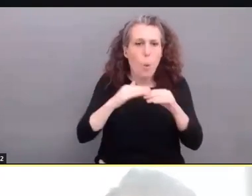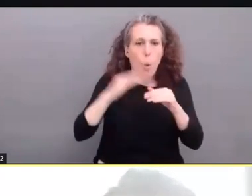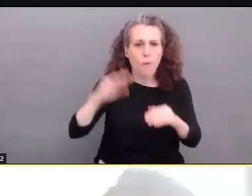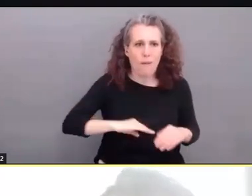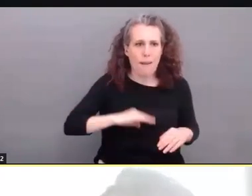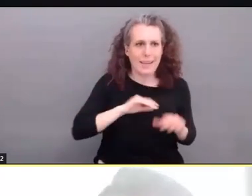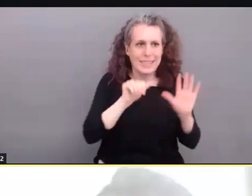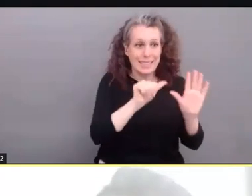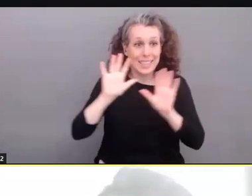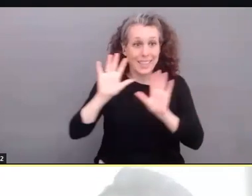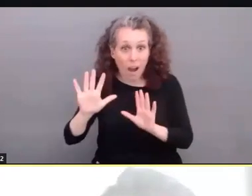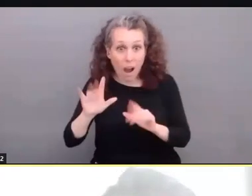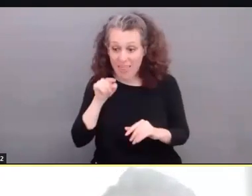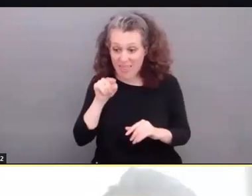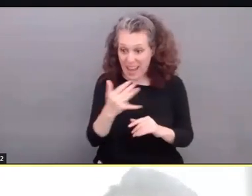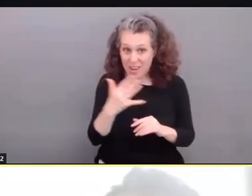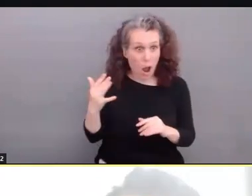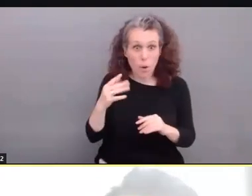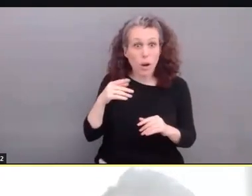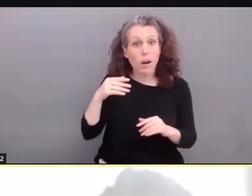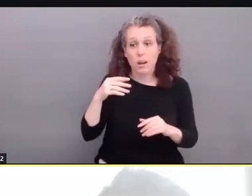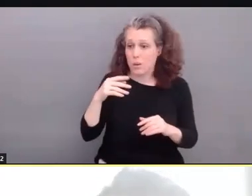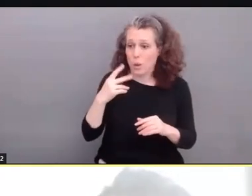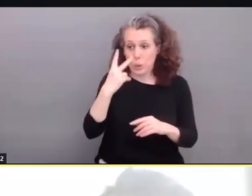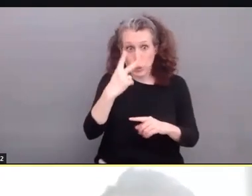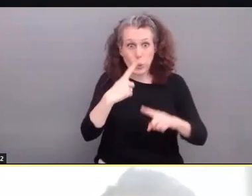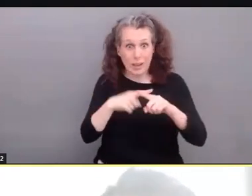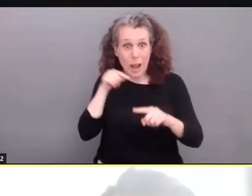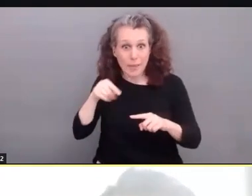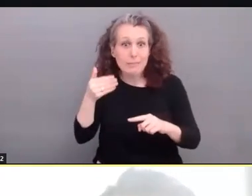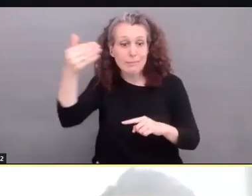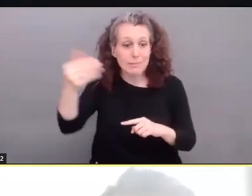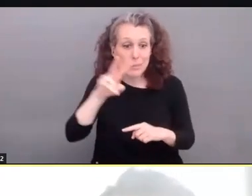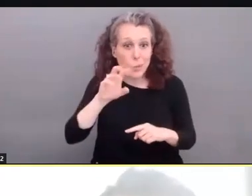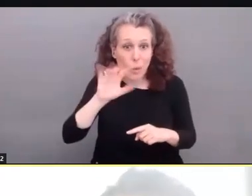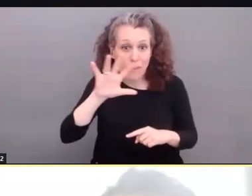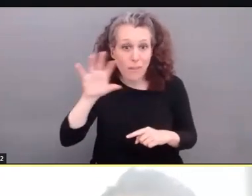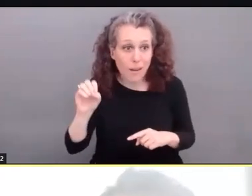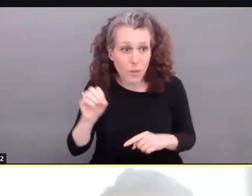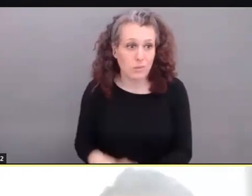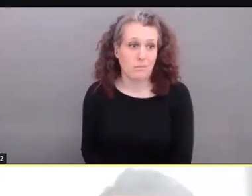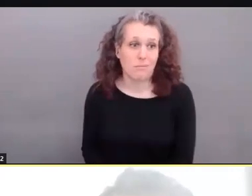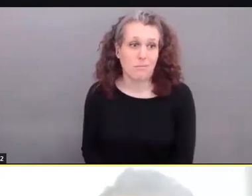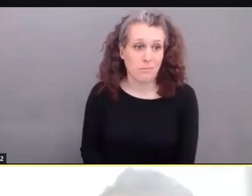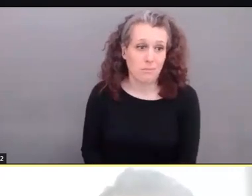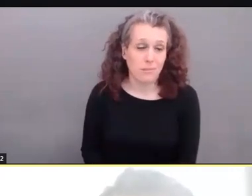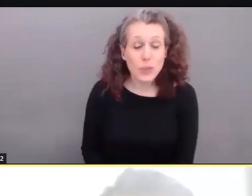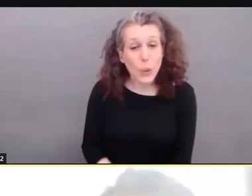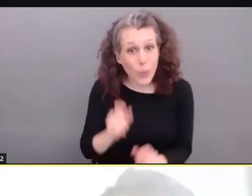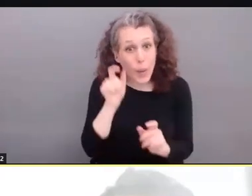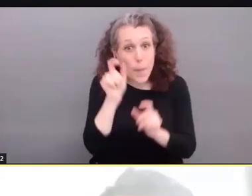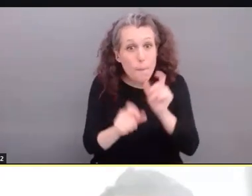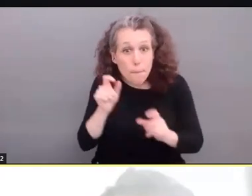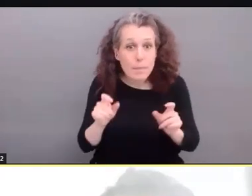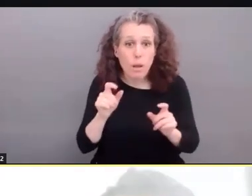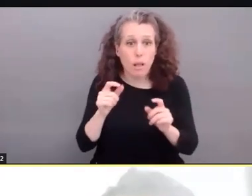is also going to double by 2050. And as you see, I put a fun fact that actually people who are considered to